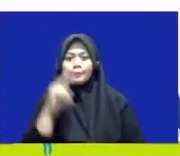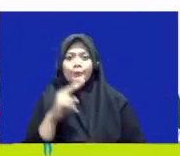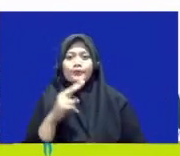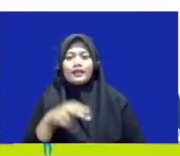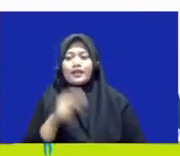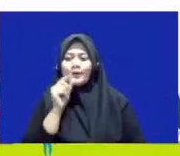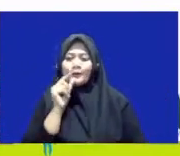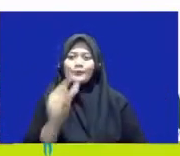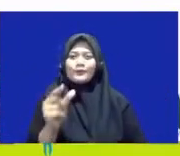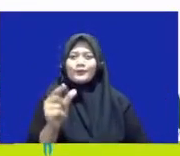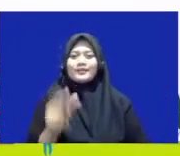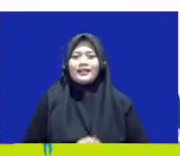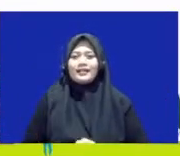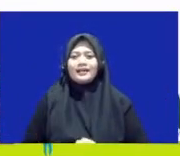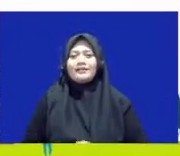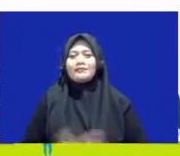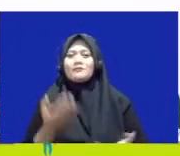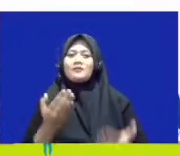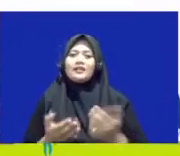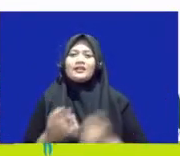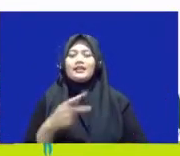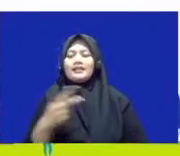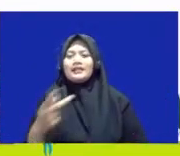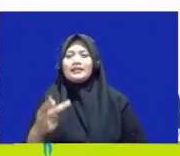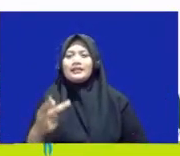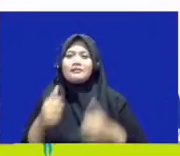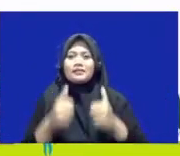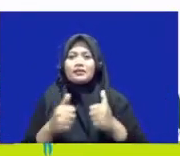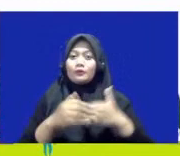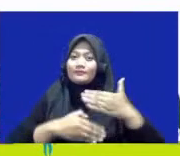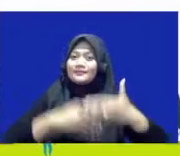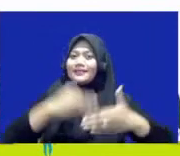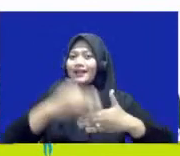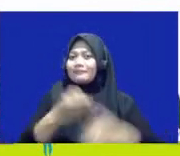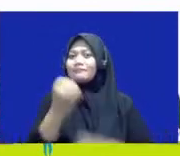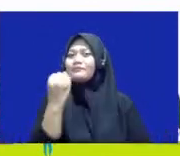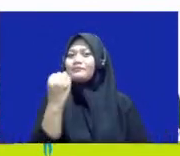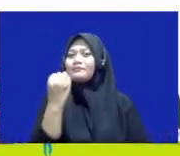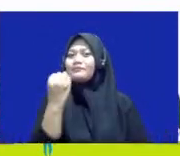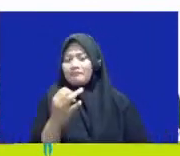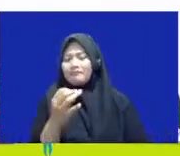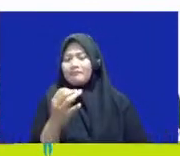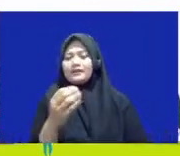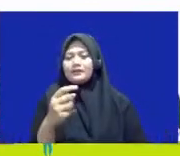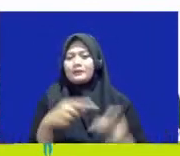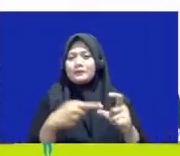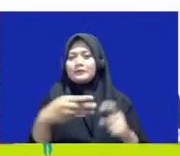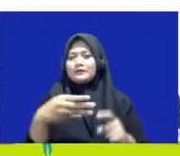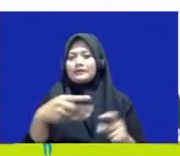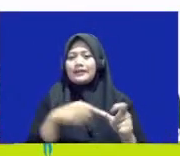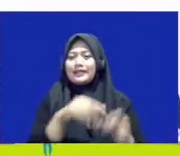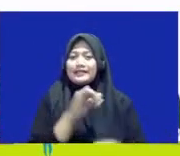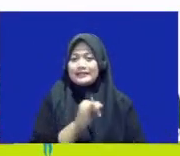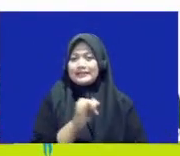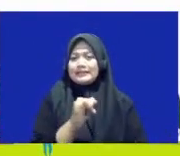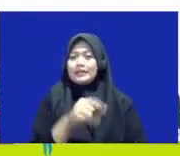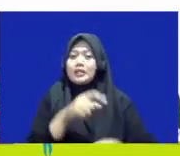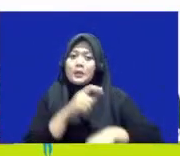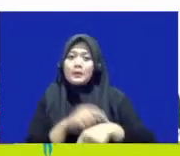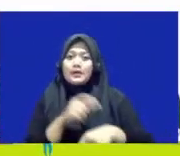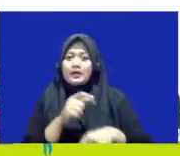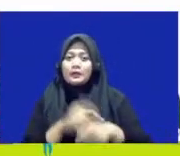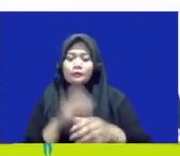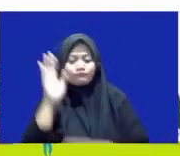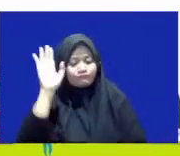series of sessions if that is desired. So that not only we from the Capitals Exchange,